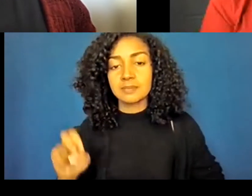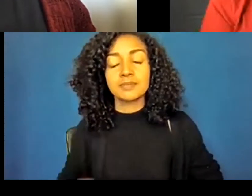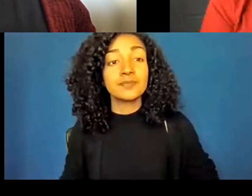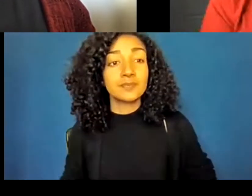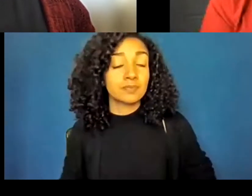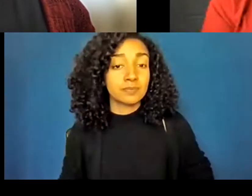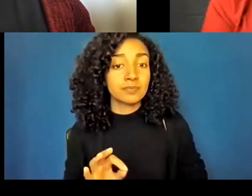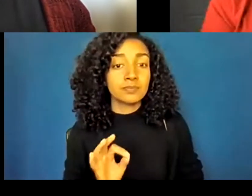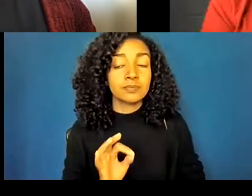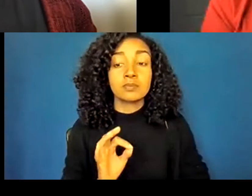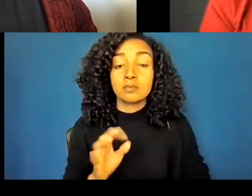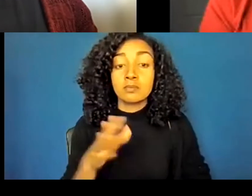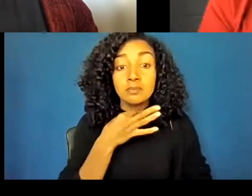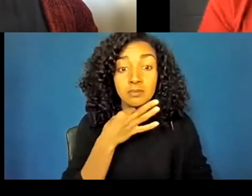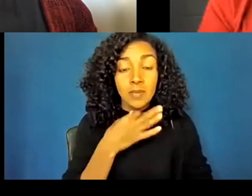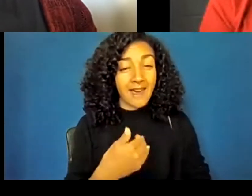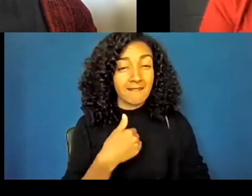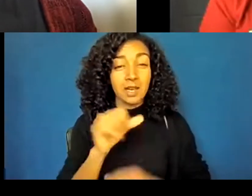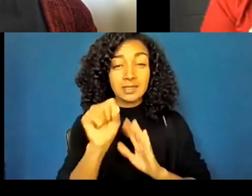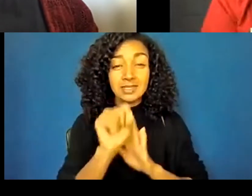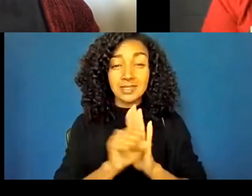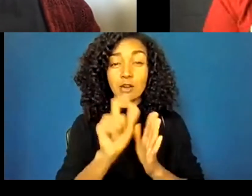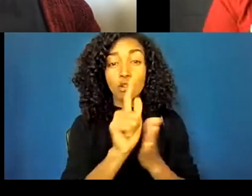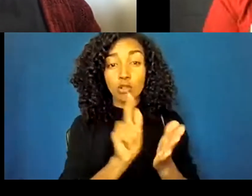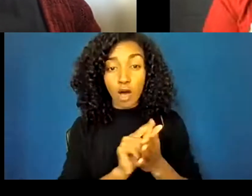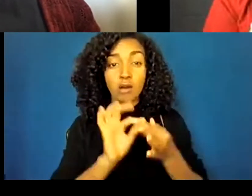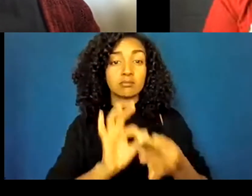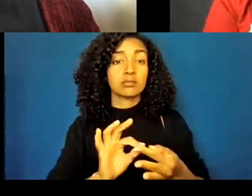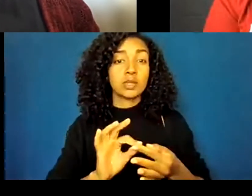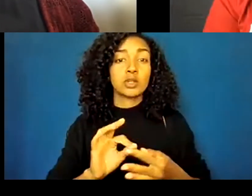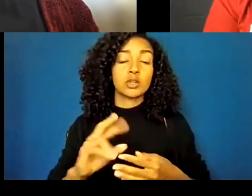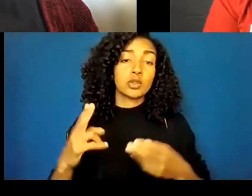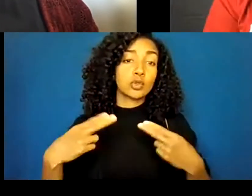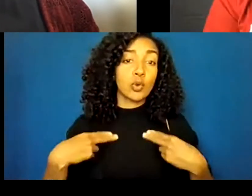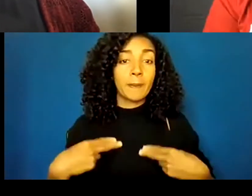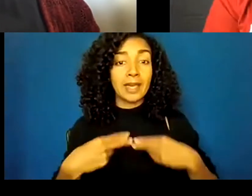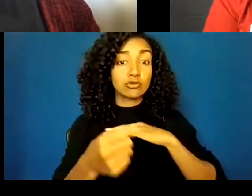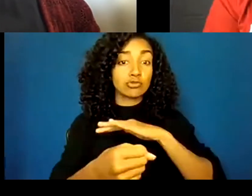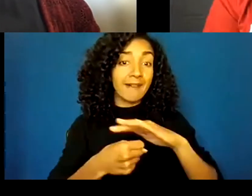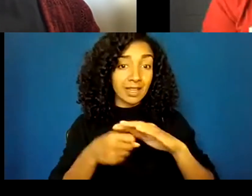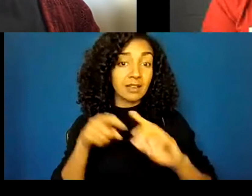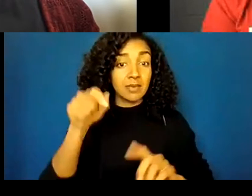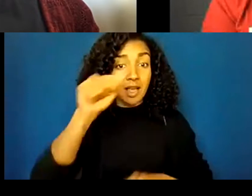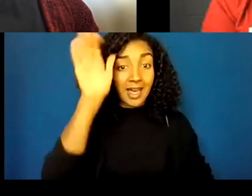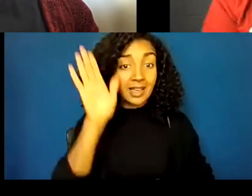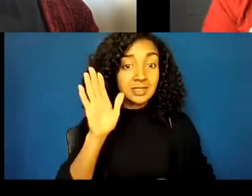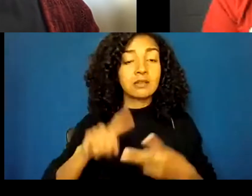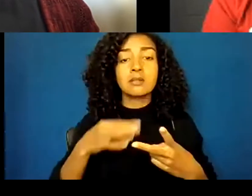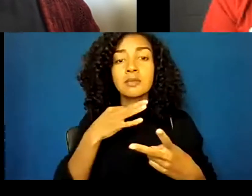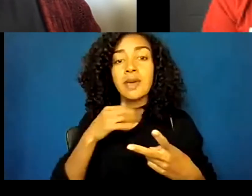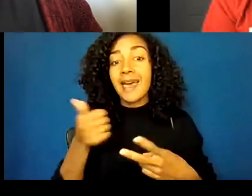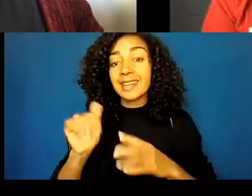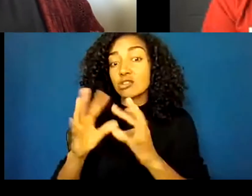Is there a state law about human trafficking in Alaska? And have any tribes developed their own tribal codes specific to that?